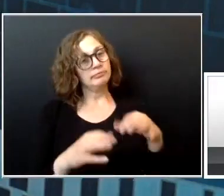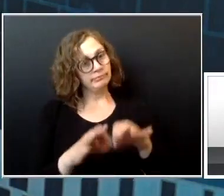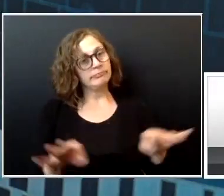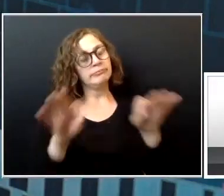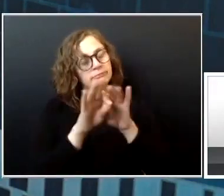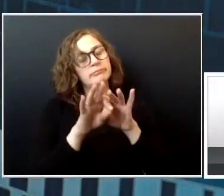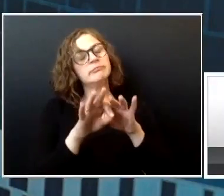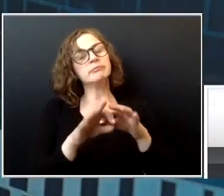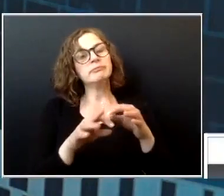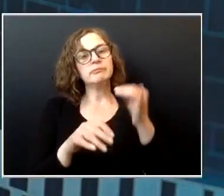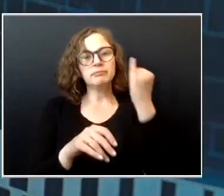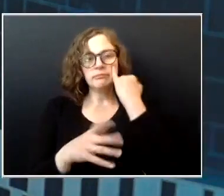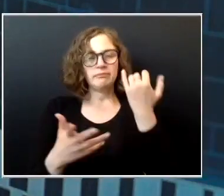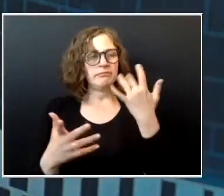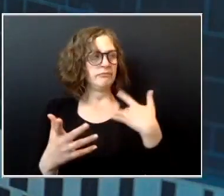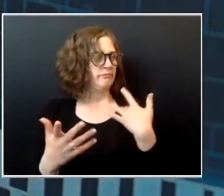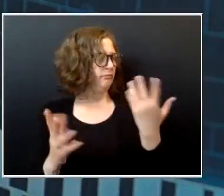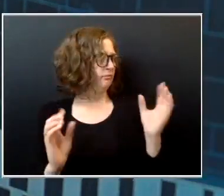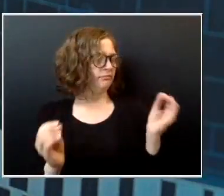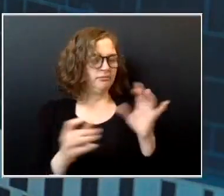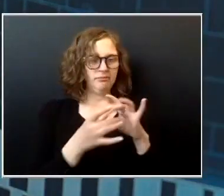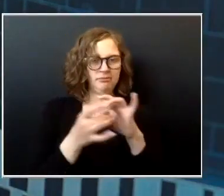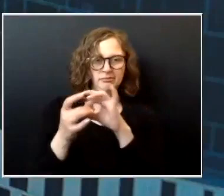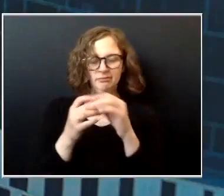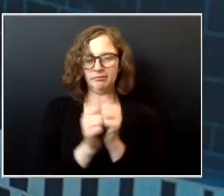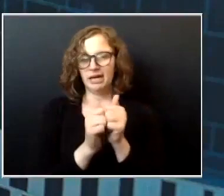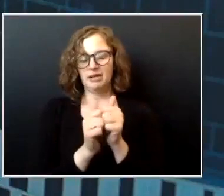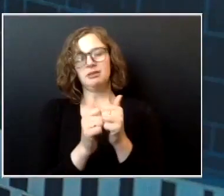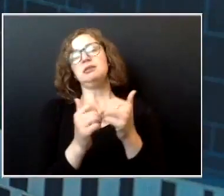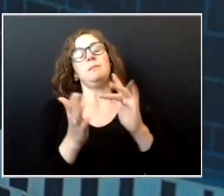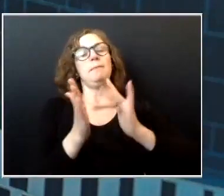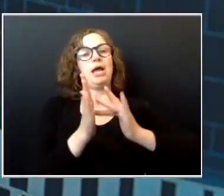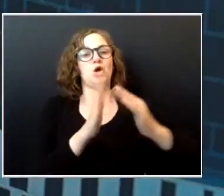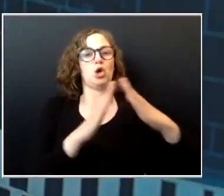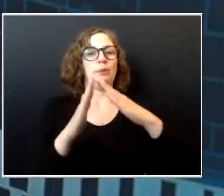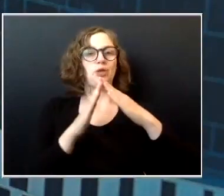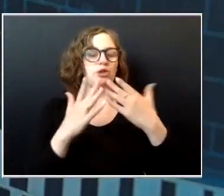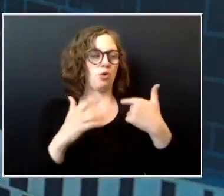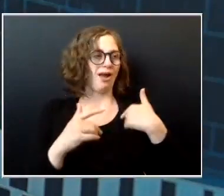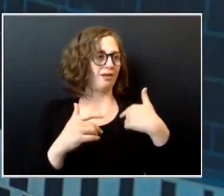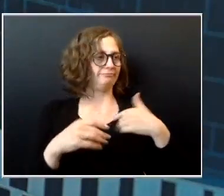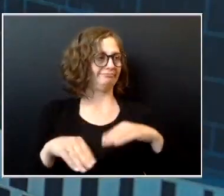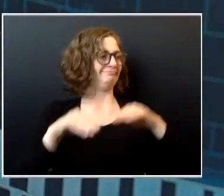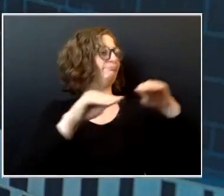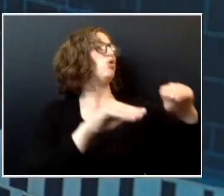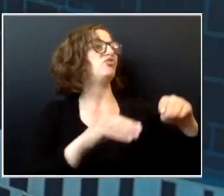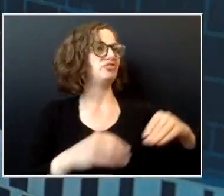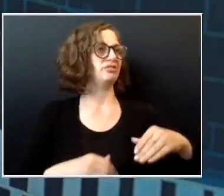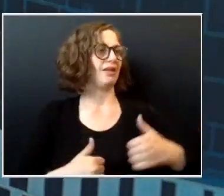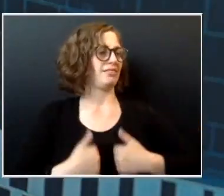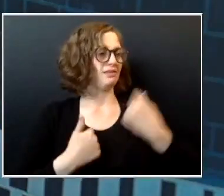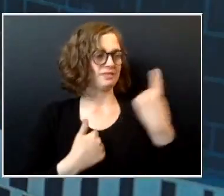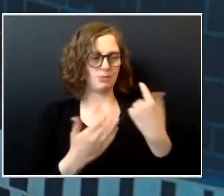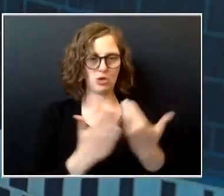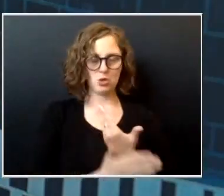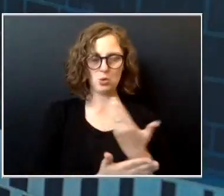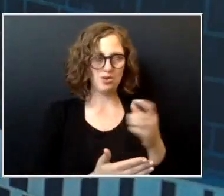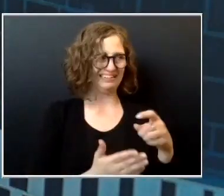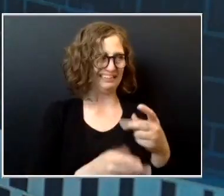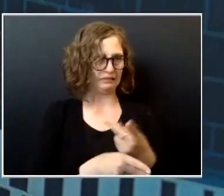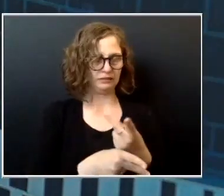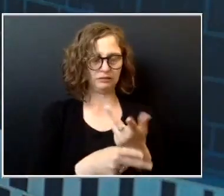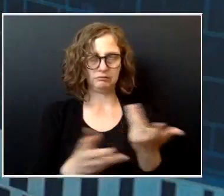don't have a connection to the medical community, or you just don't know, maybe you're in a new area and you need care, just really, trying